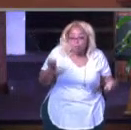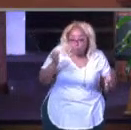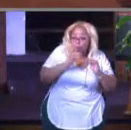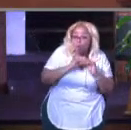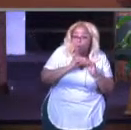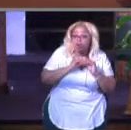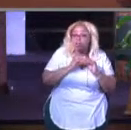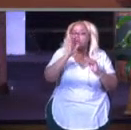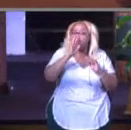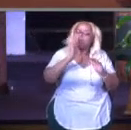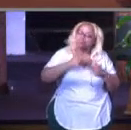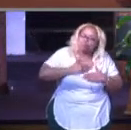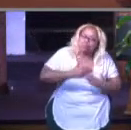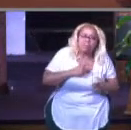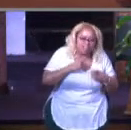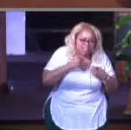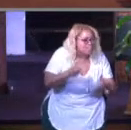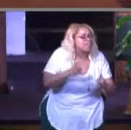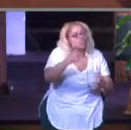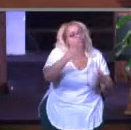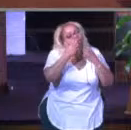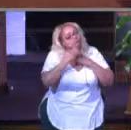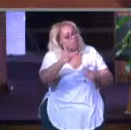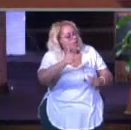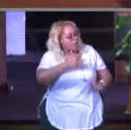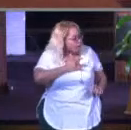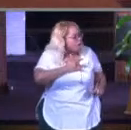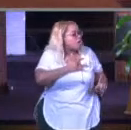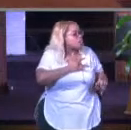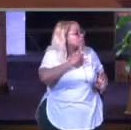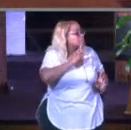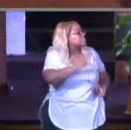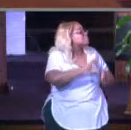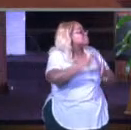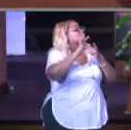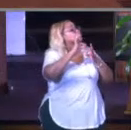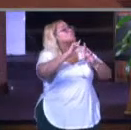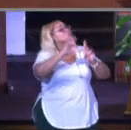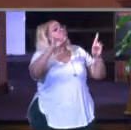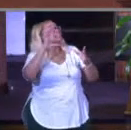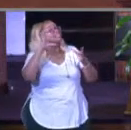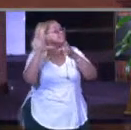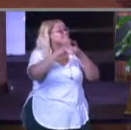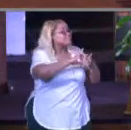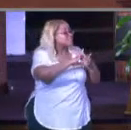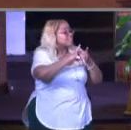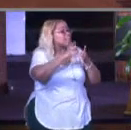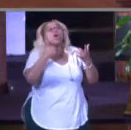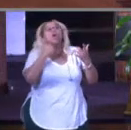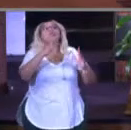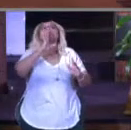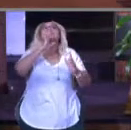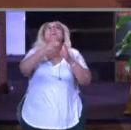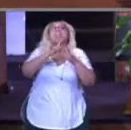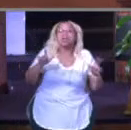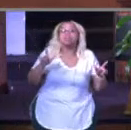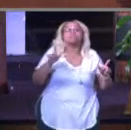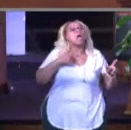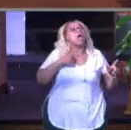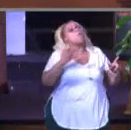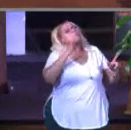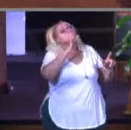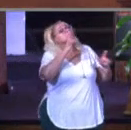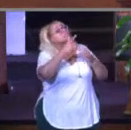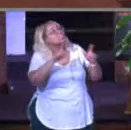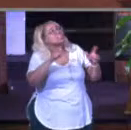want more, God will give you the desires of your heart, especially when it is tied to the fact, I don't want to just speak in tongues and speak in tongues.